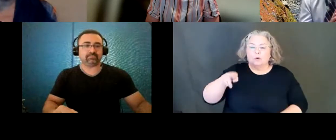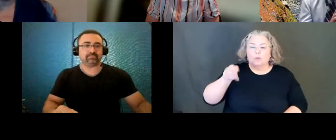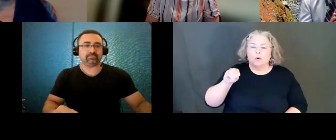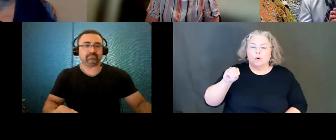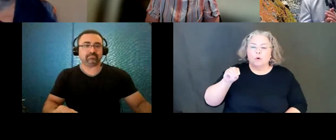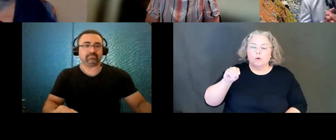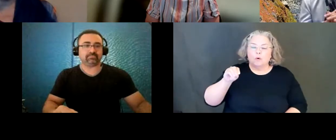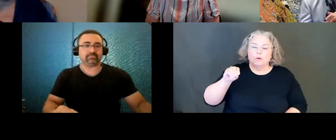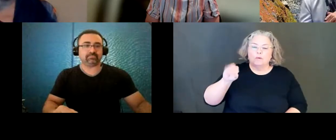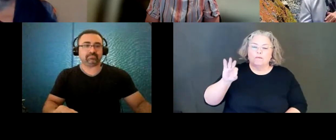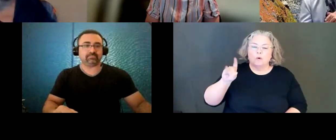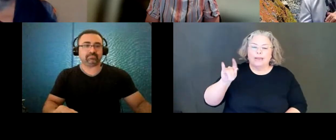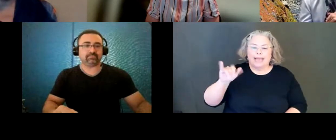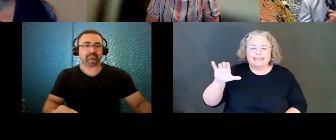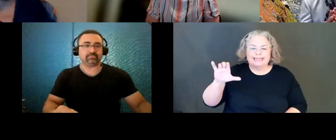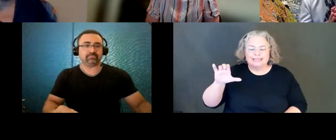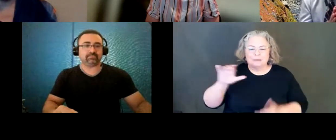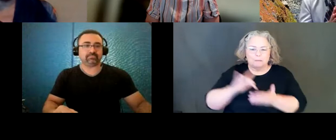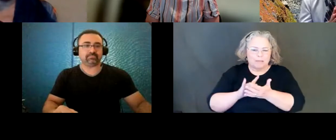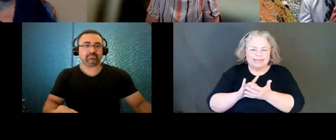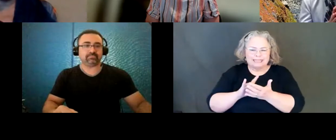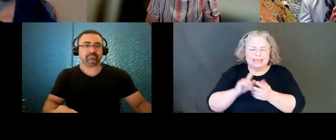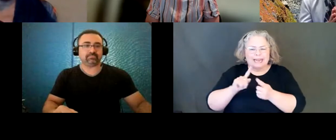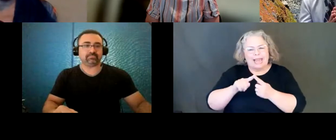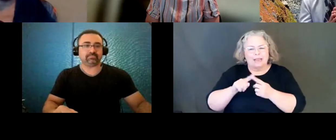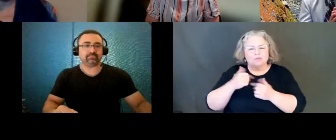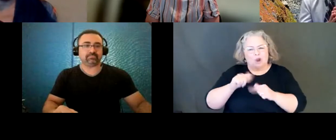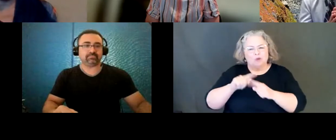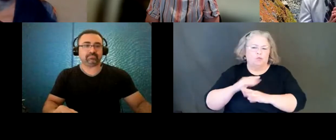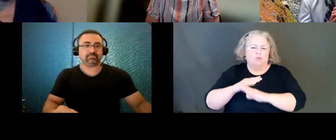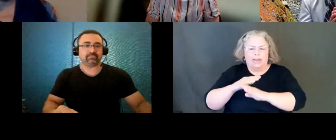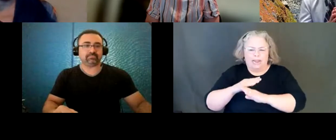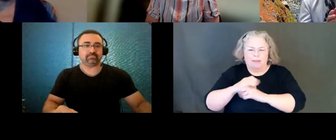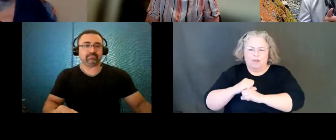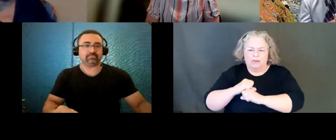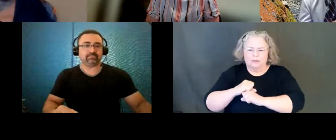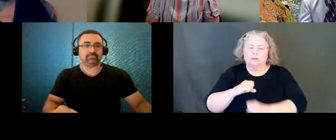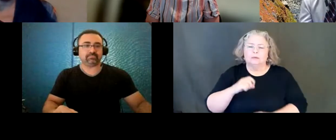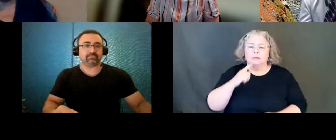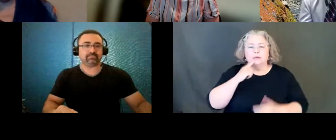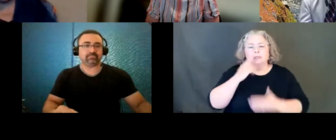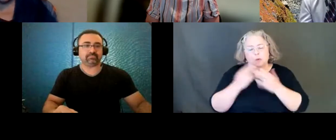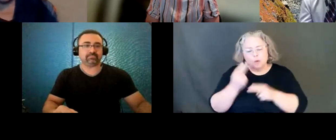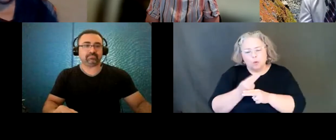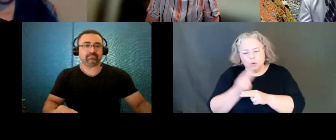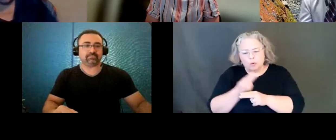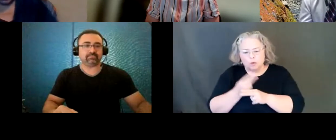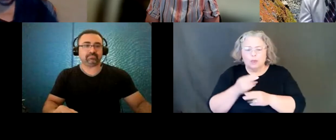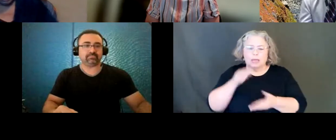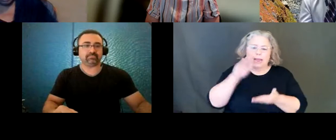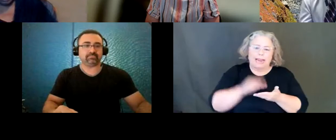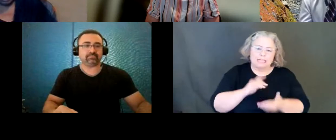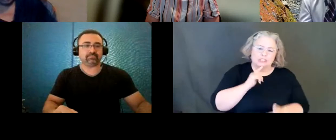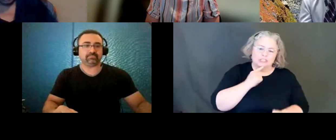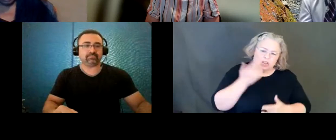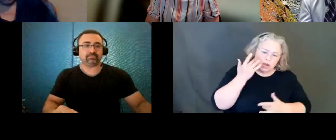well. So it has some uses in both the less severely ill